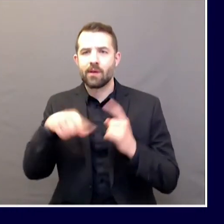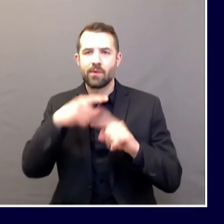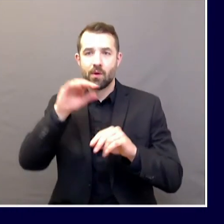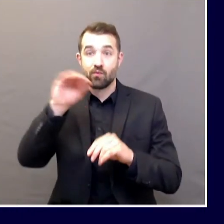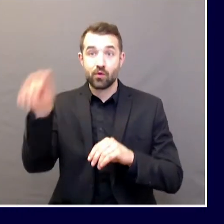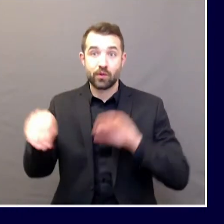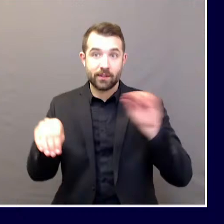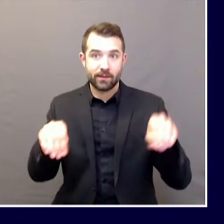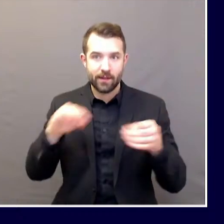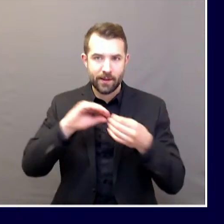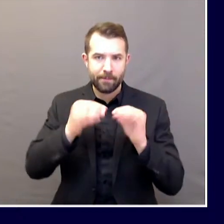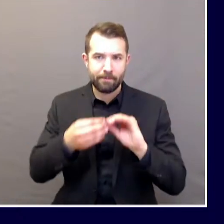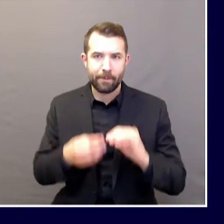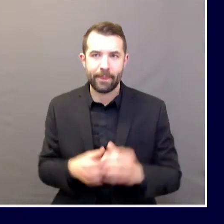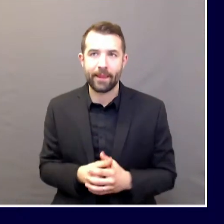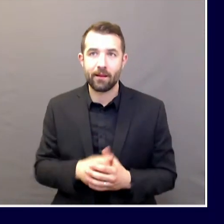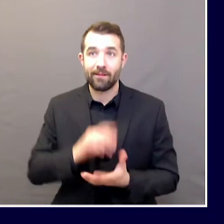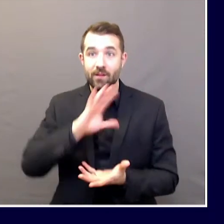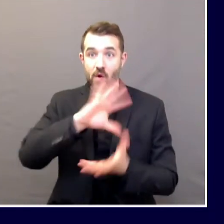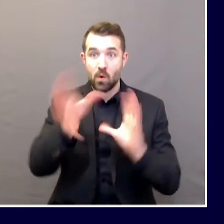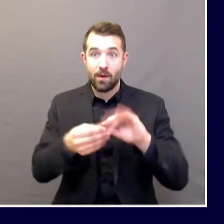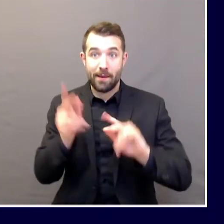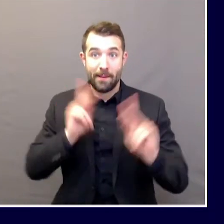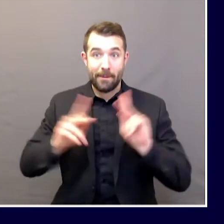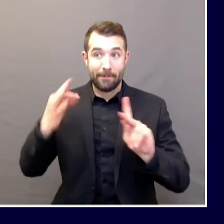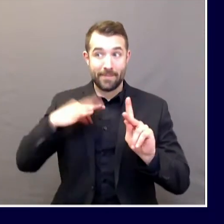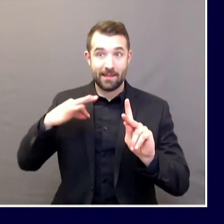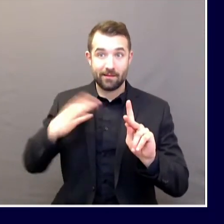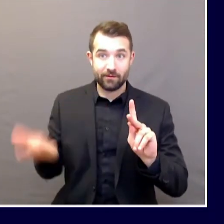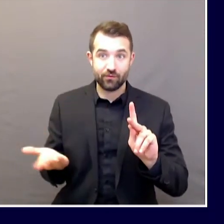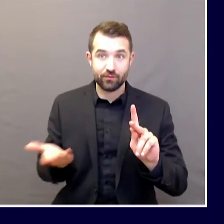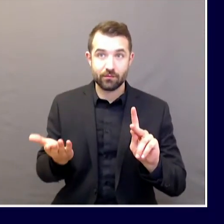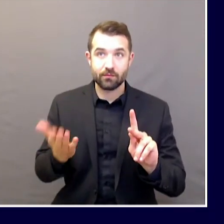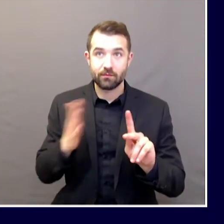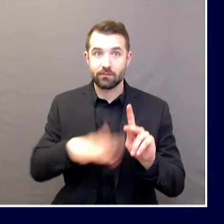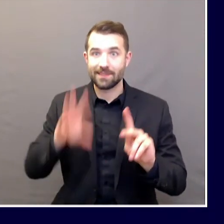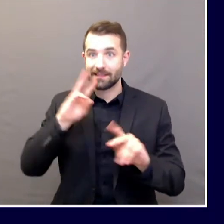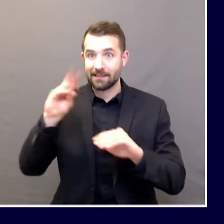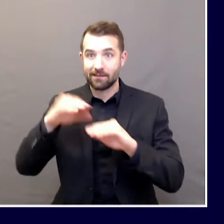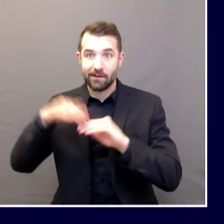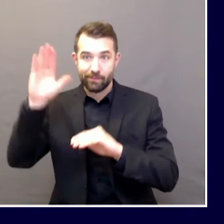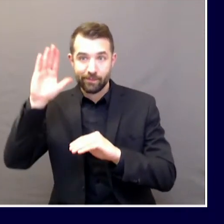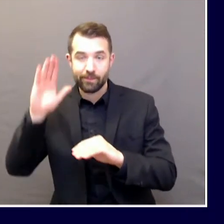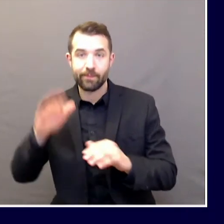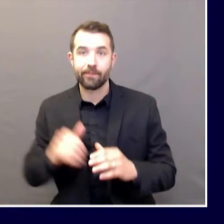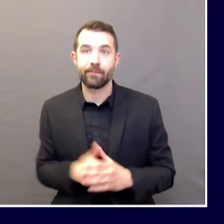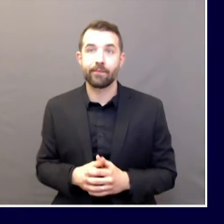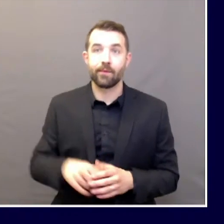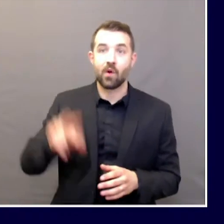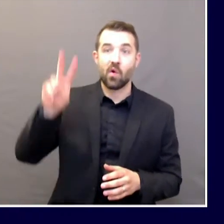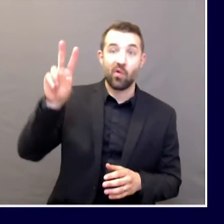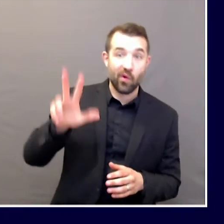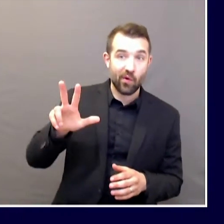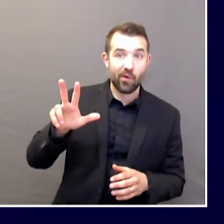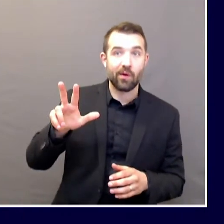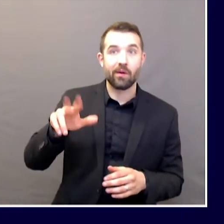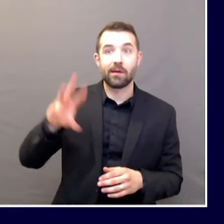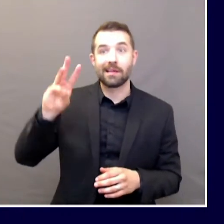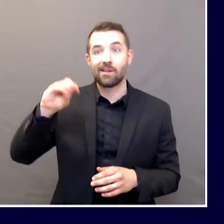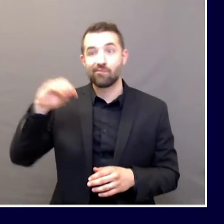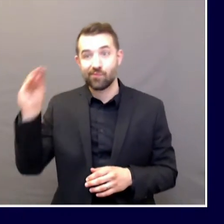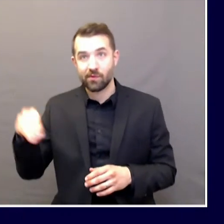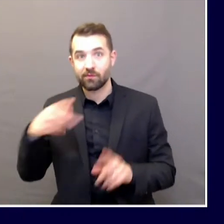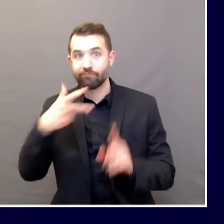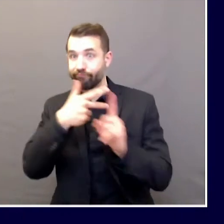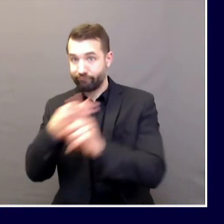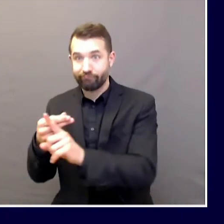percentage of Maine educators, 50 plus, some of those groups, if you have any of that data? Sure.